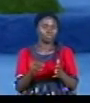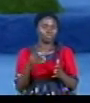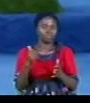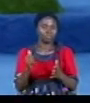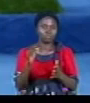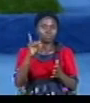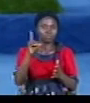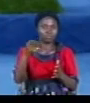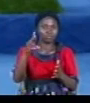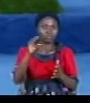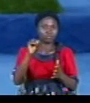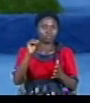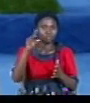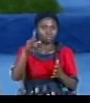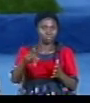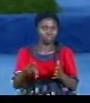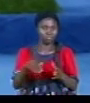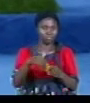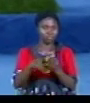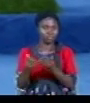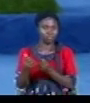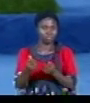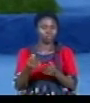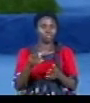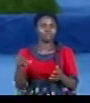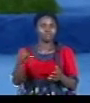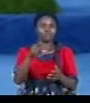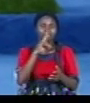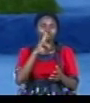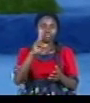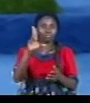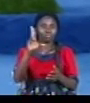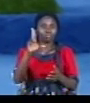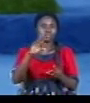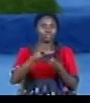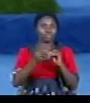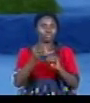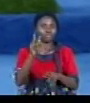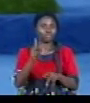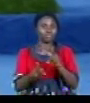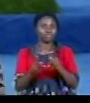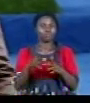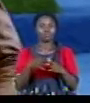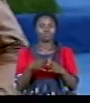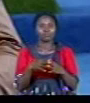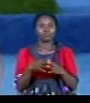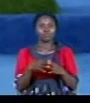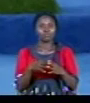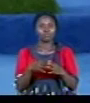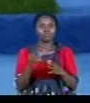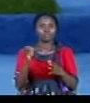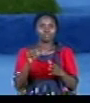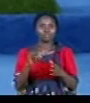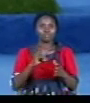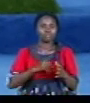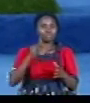three in number. So I carried them to Unizik school gate. So I was following